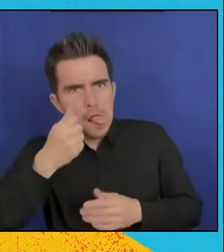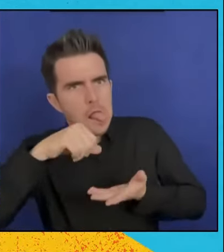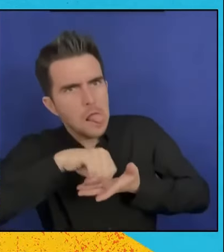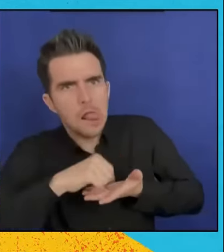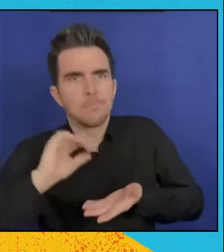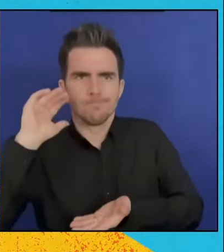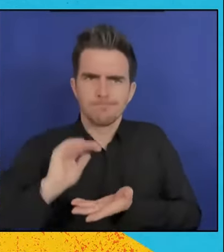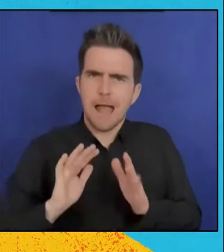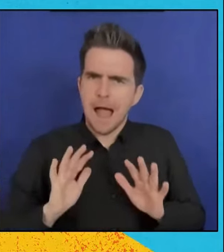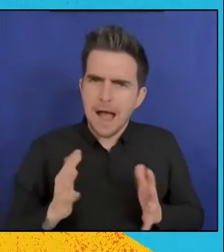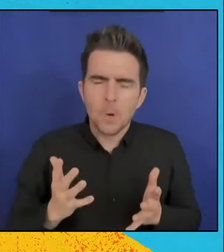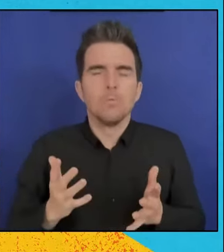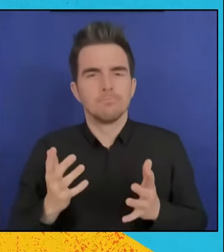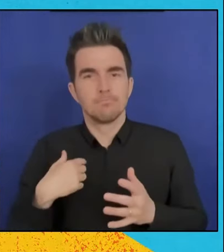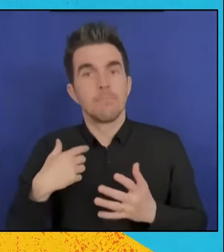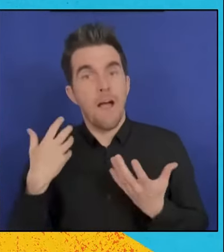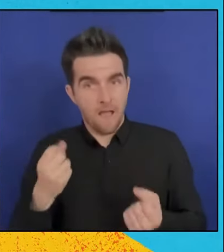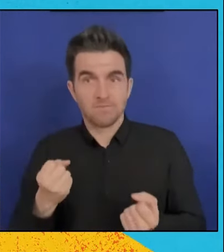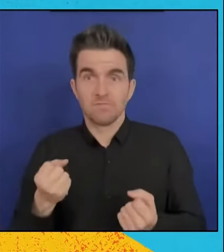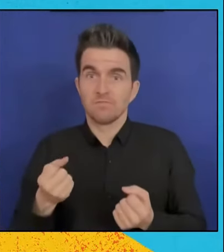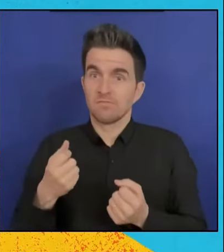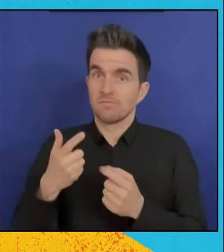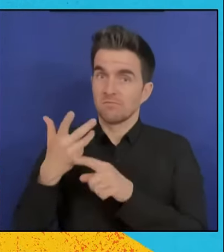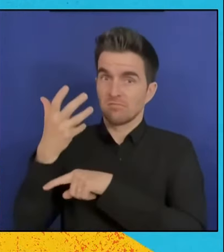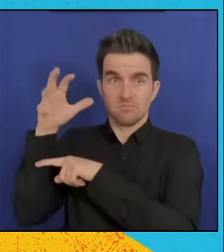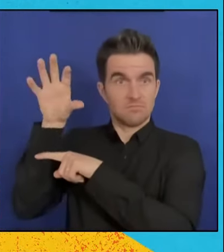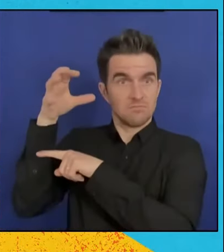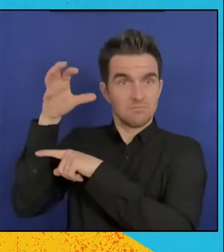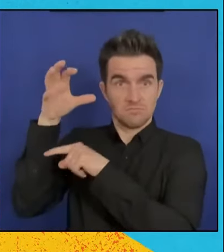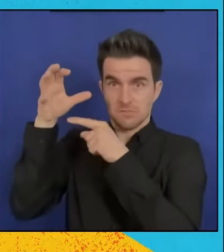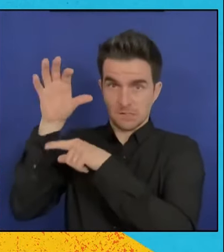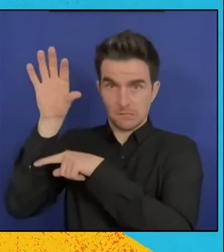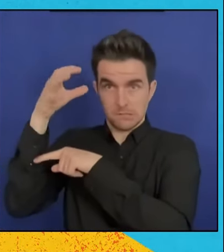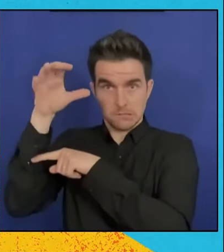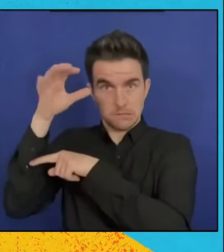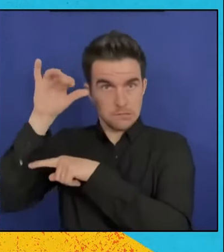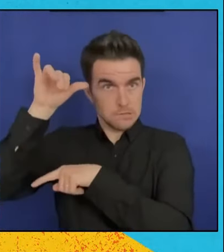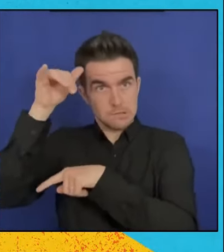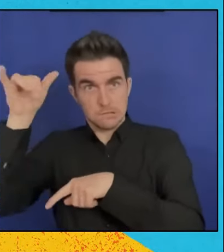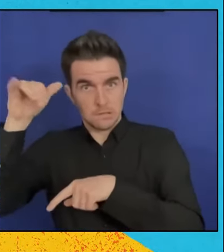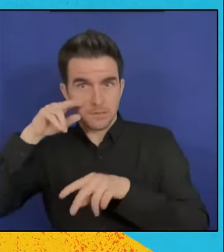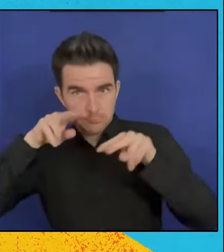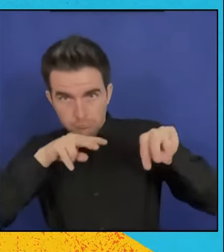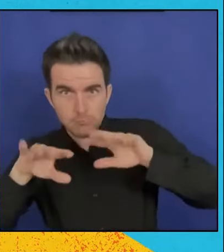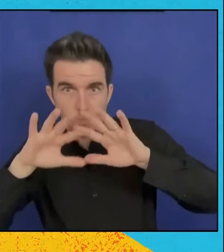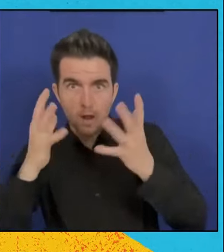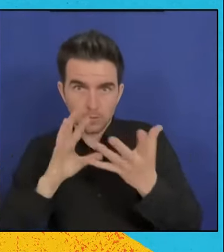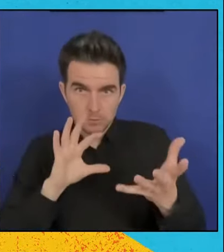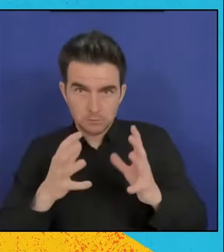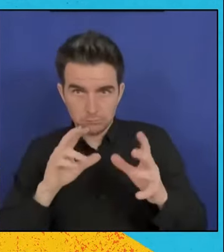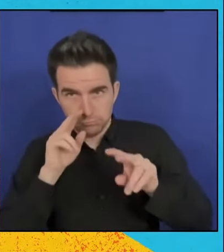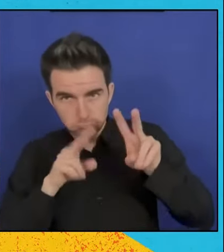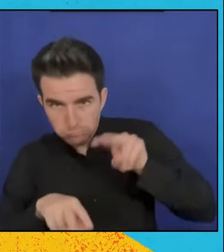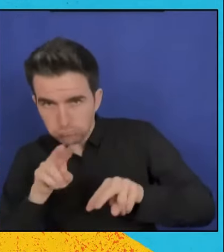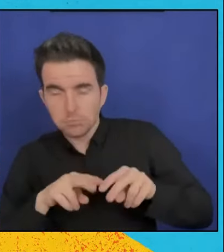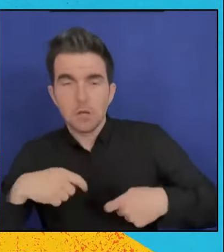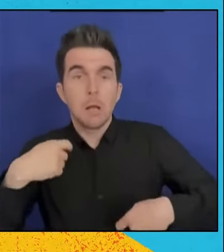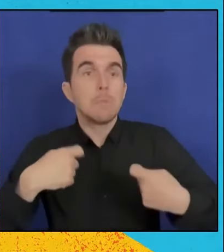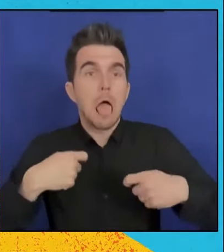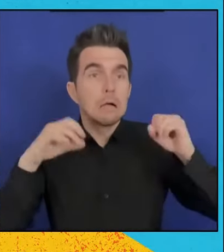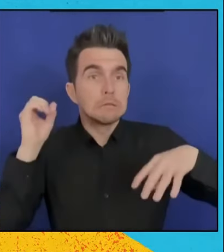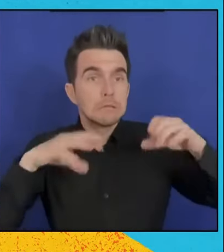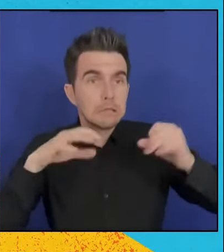like all of you has a role to play in your life and the work. Well, We had the privilege to be part of the SDG